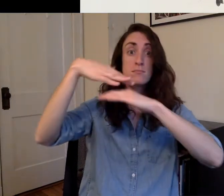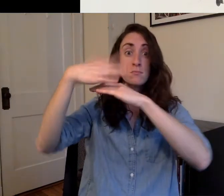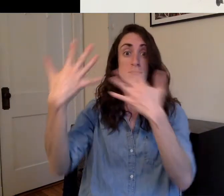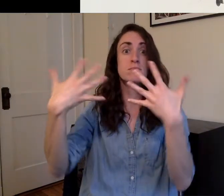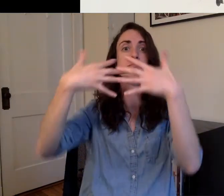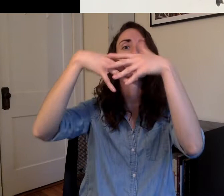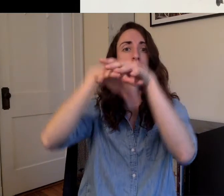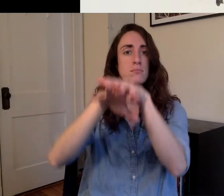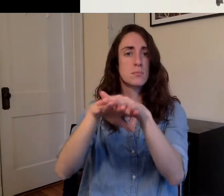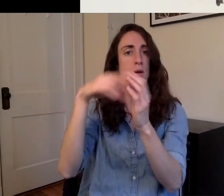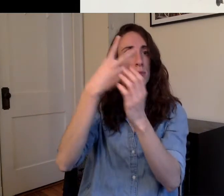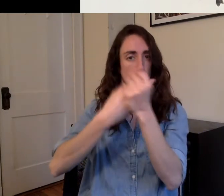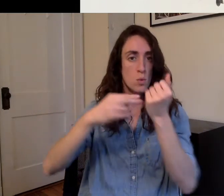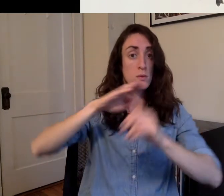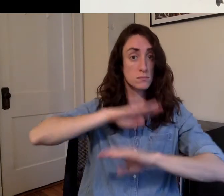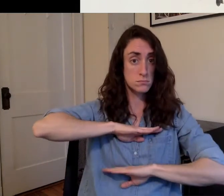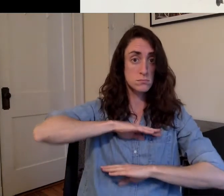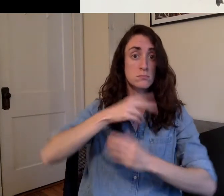many points.